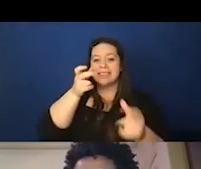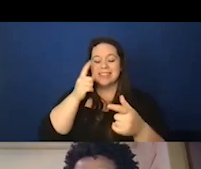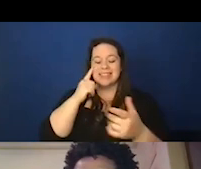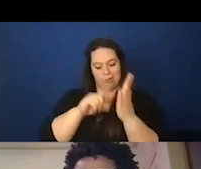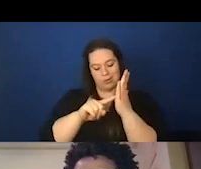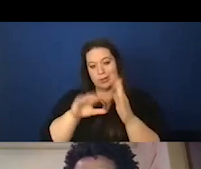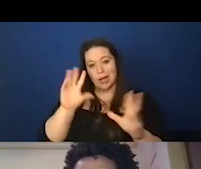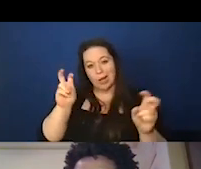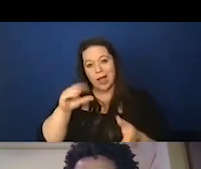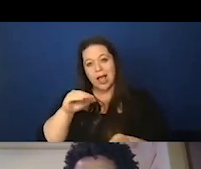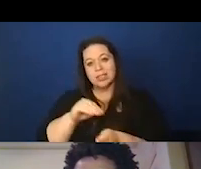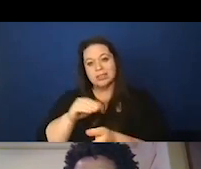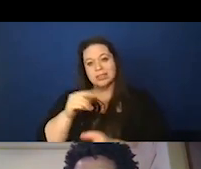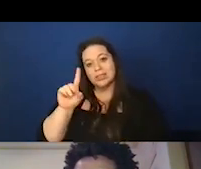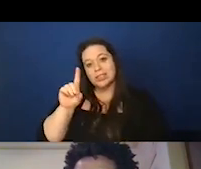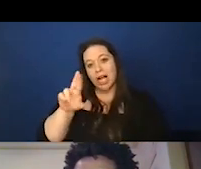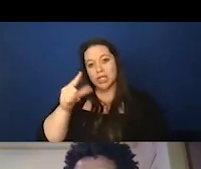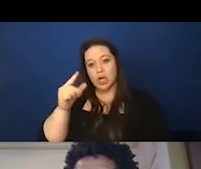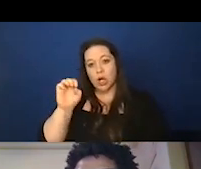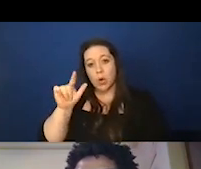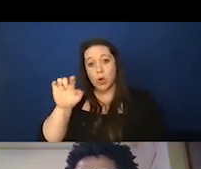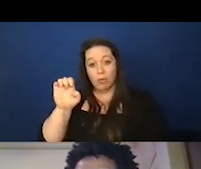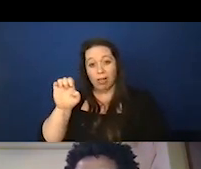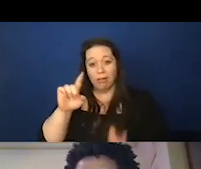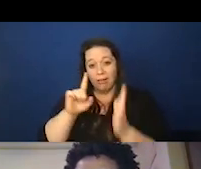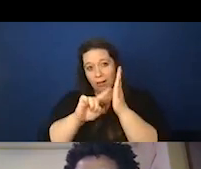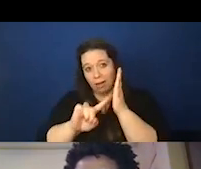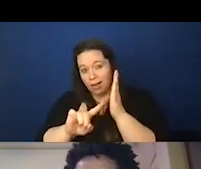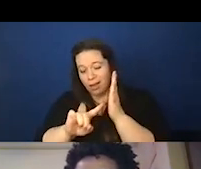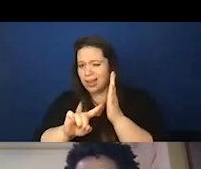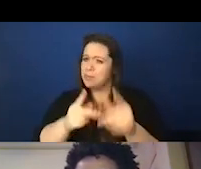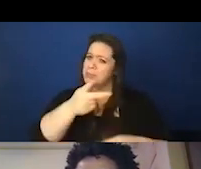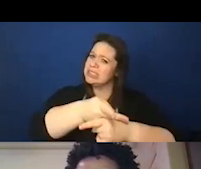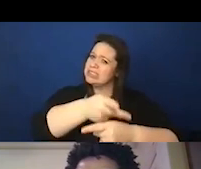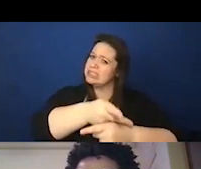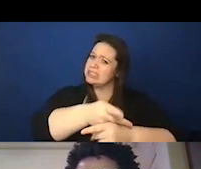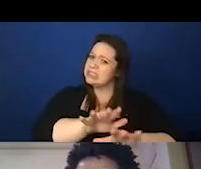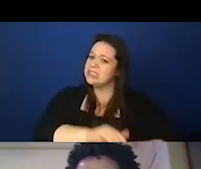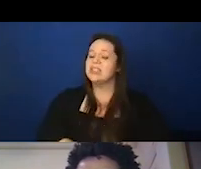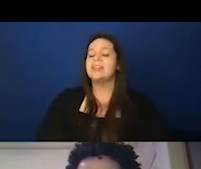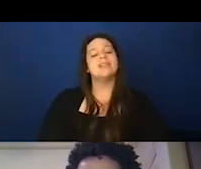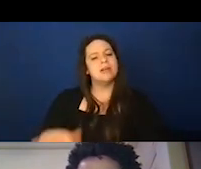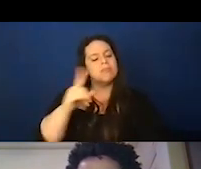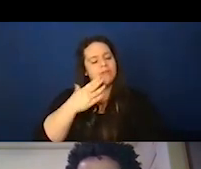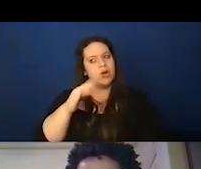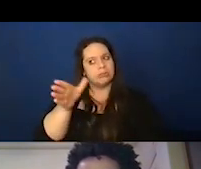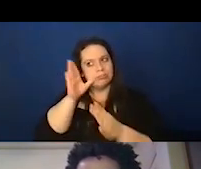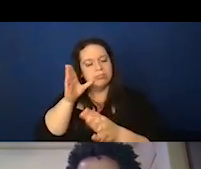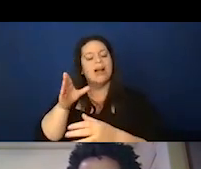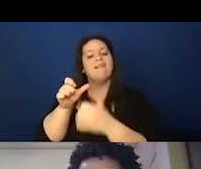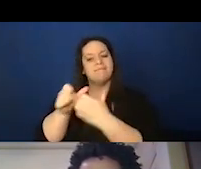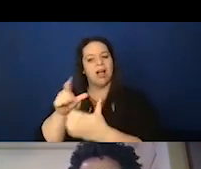we say. Listen to Dr. Vasquez and a lot of his colleagues, because we know the data more so